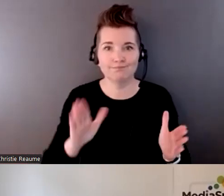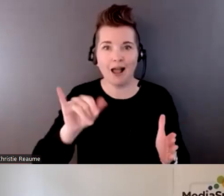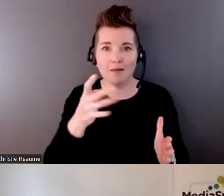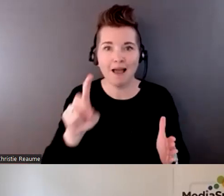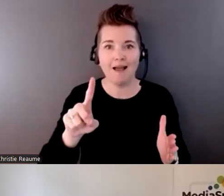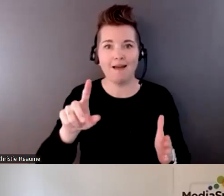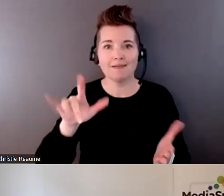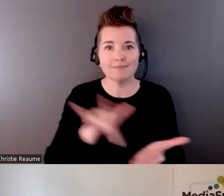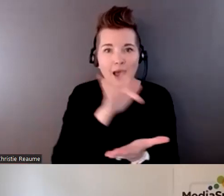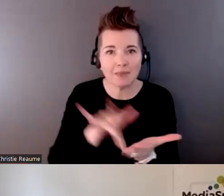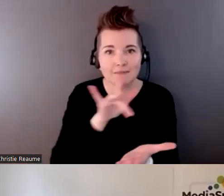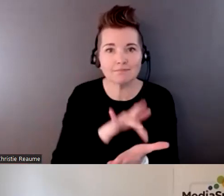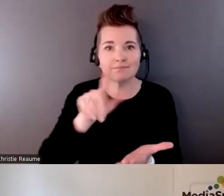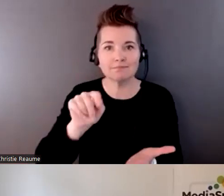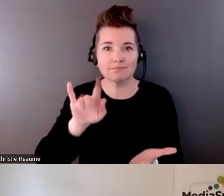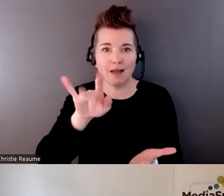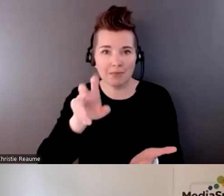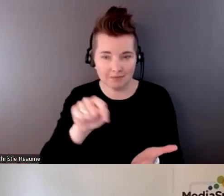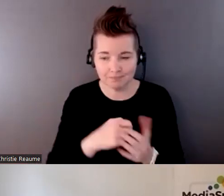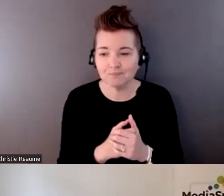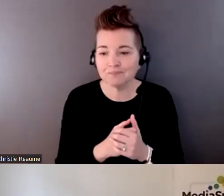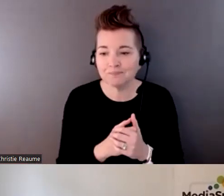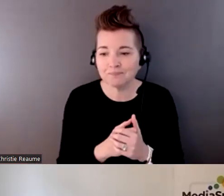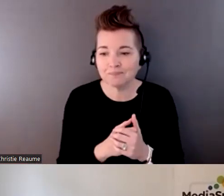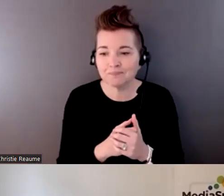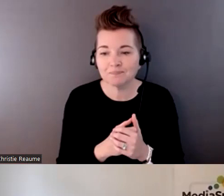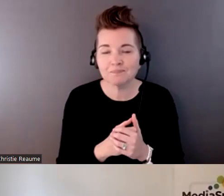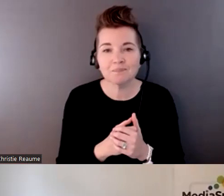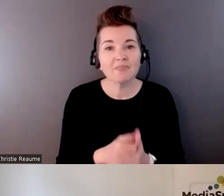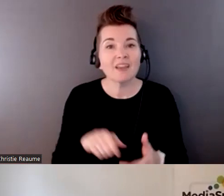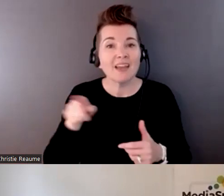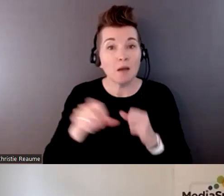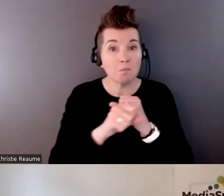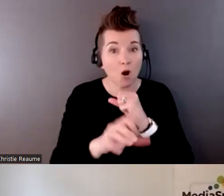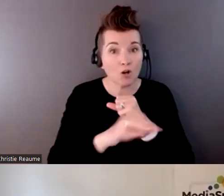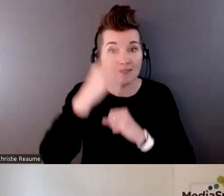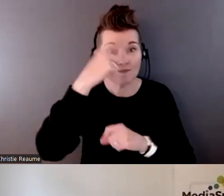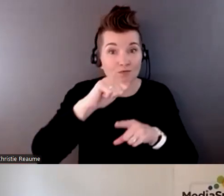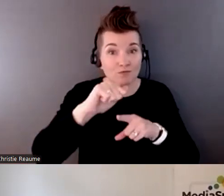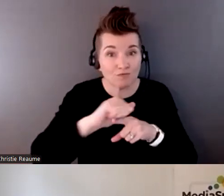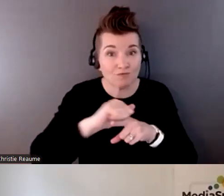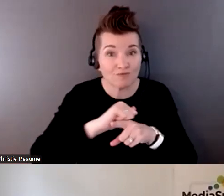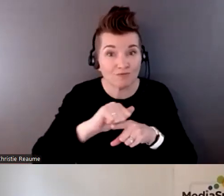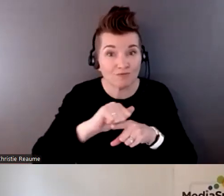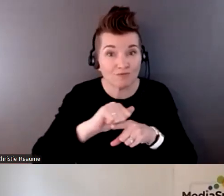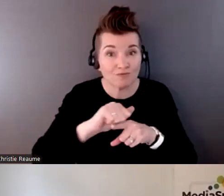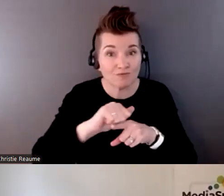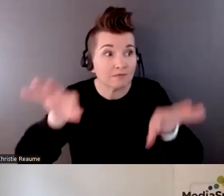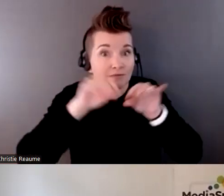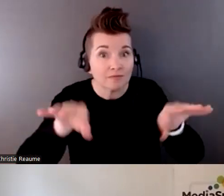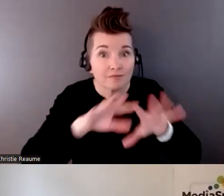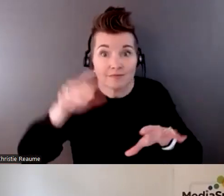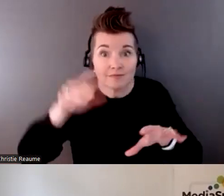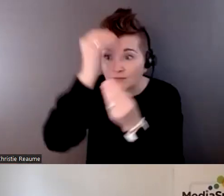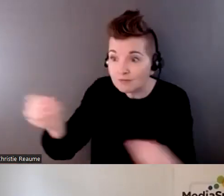impairments another best practice that I identified was the marketing of the training so it's important to focus on what